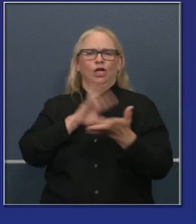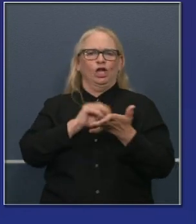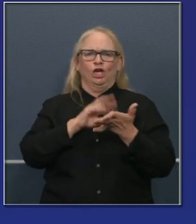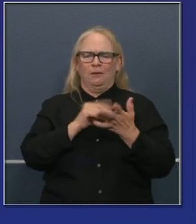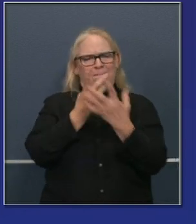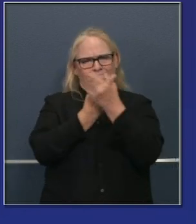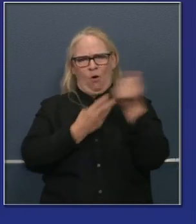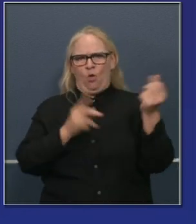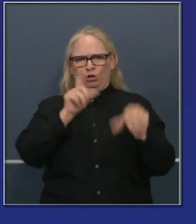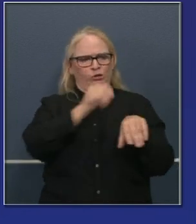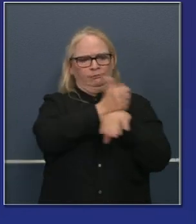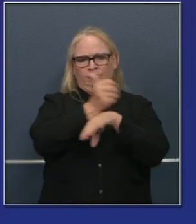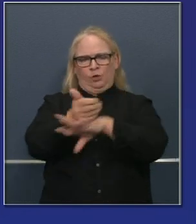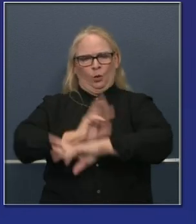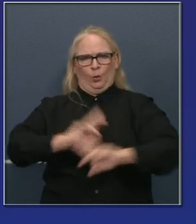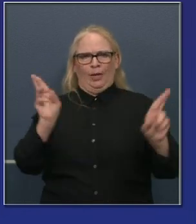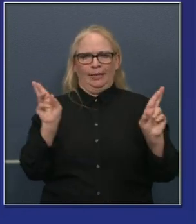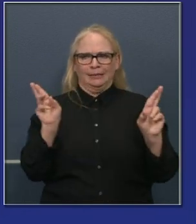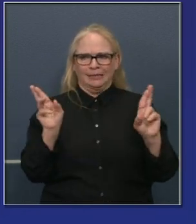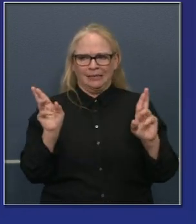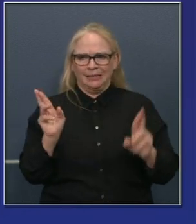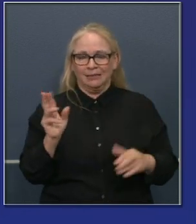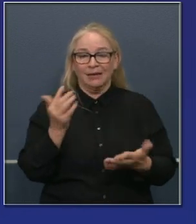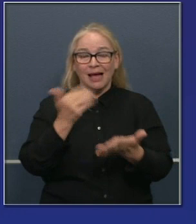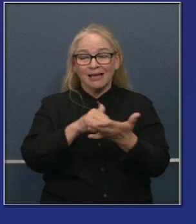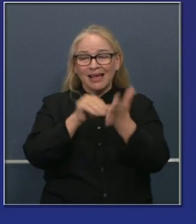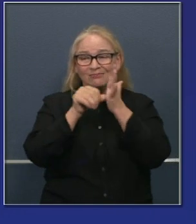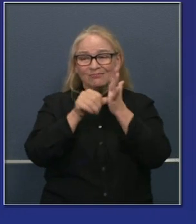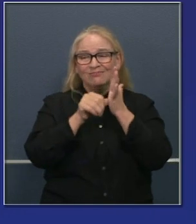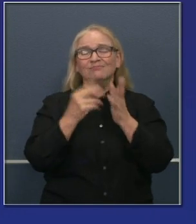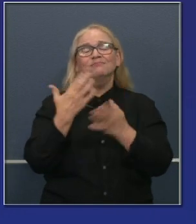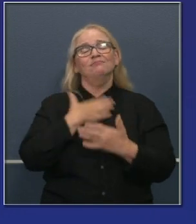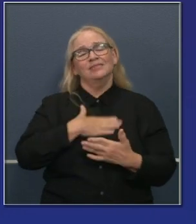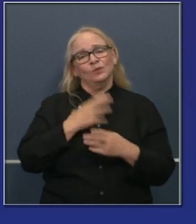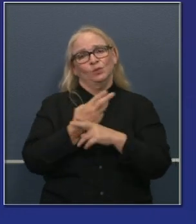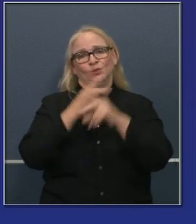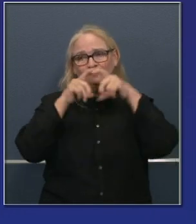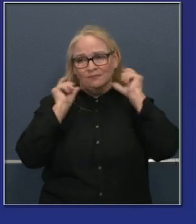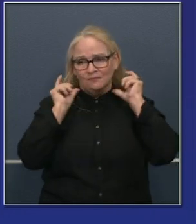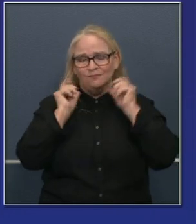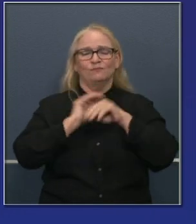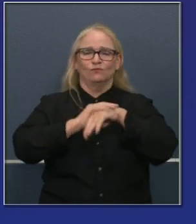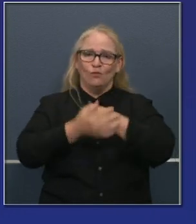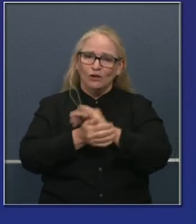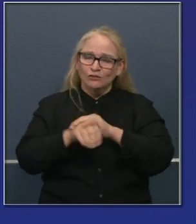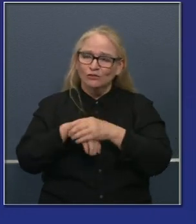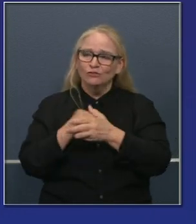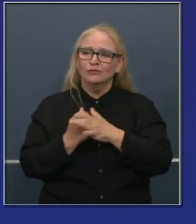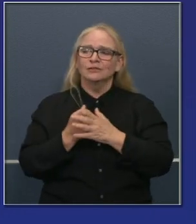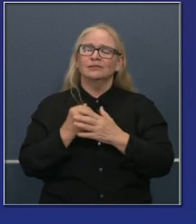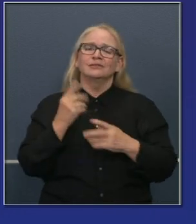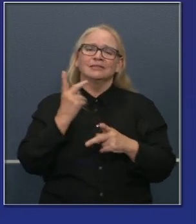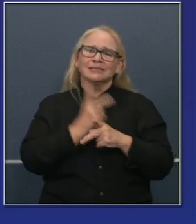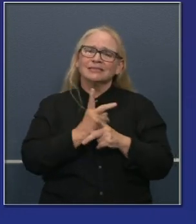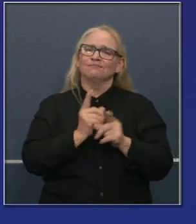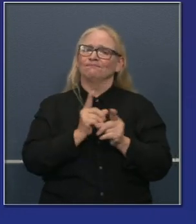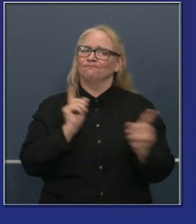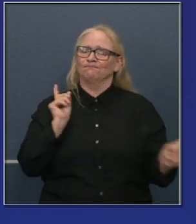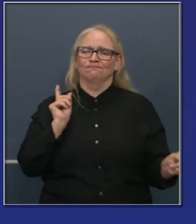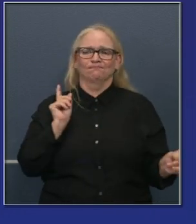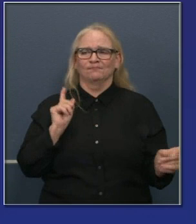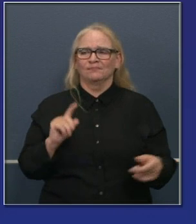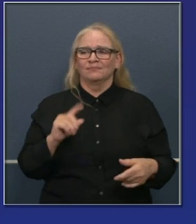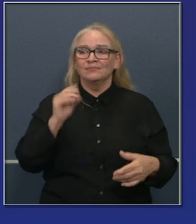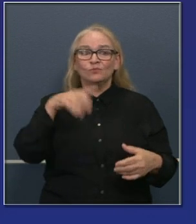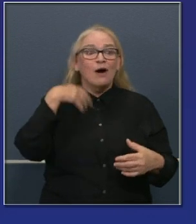physically distance, wash your hands, minimize mixing. That includes large crowds, backyard events with neighbors